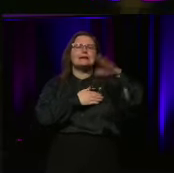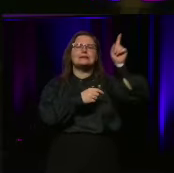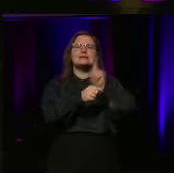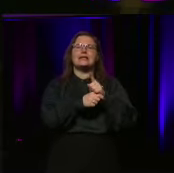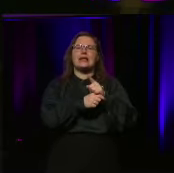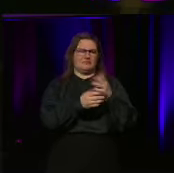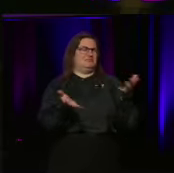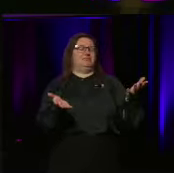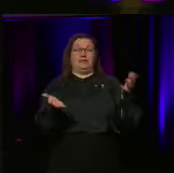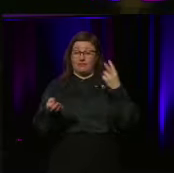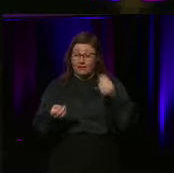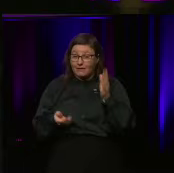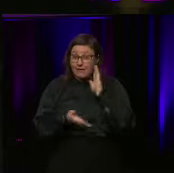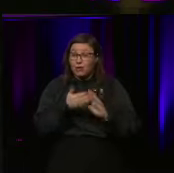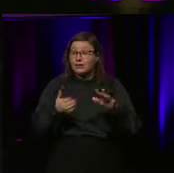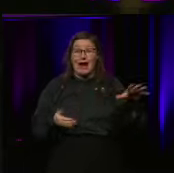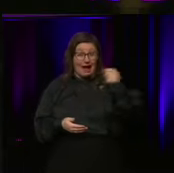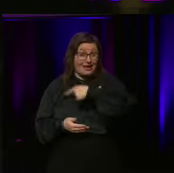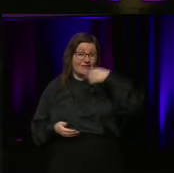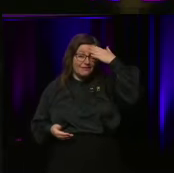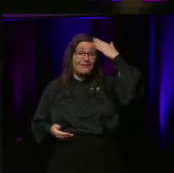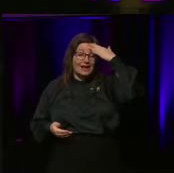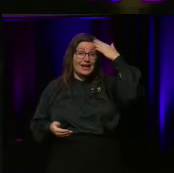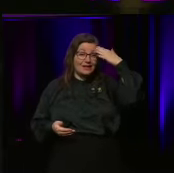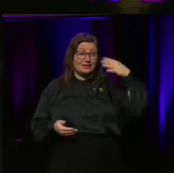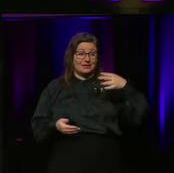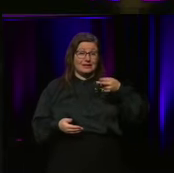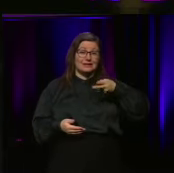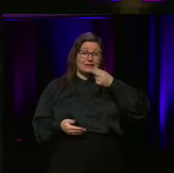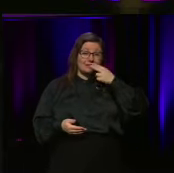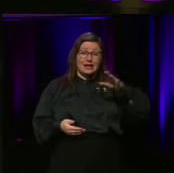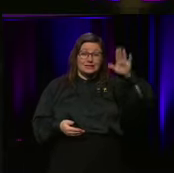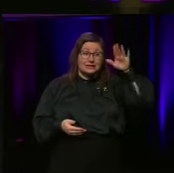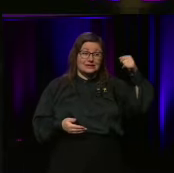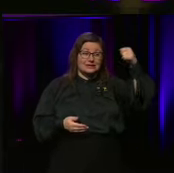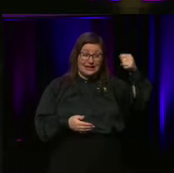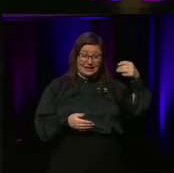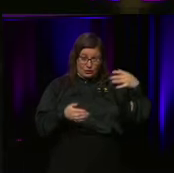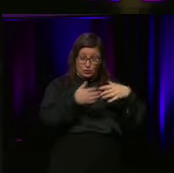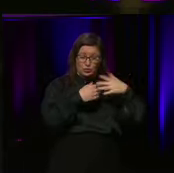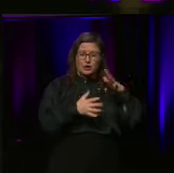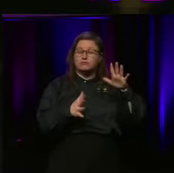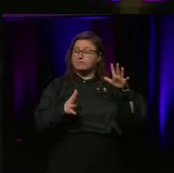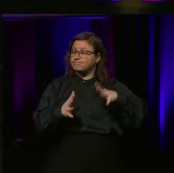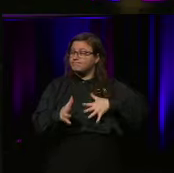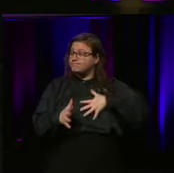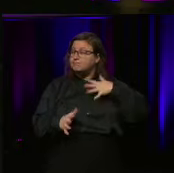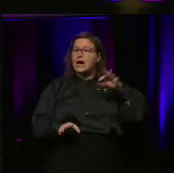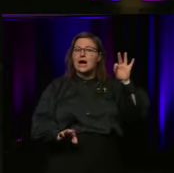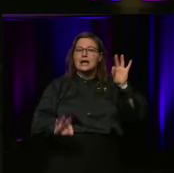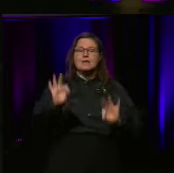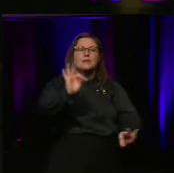We know all of, every one of us know about the horrible experiments that were done during the